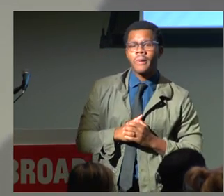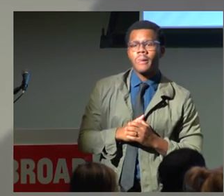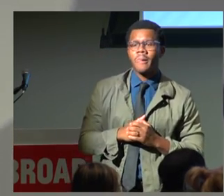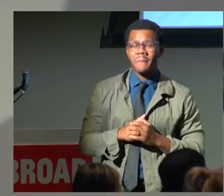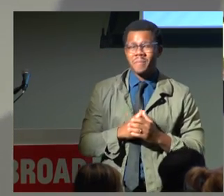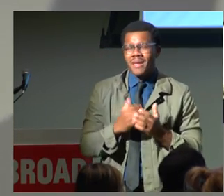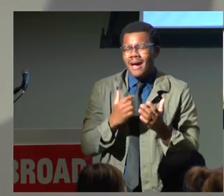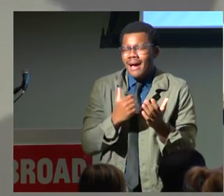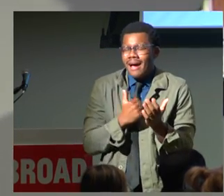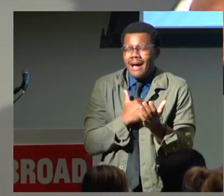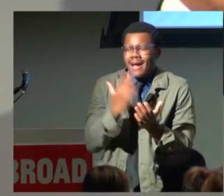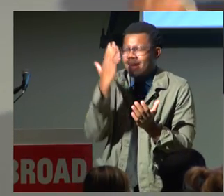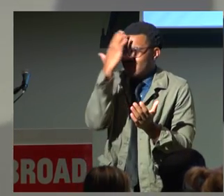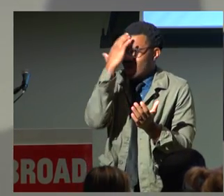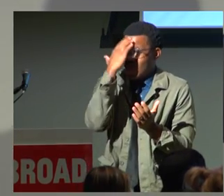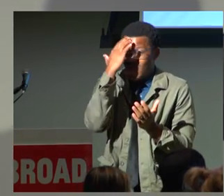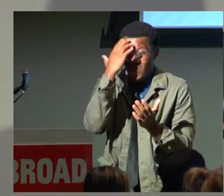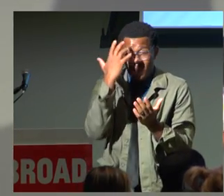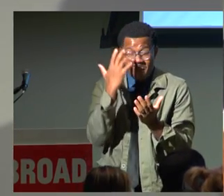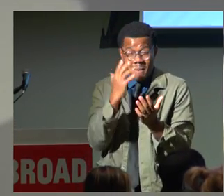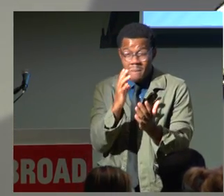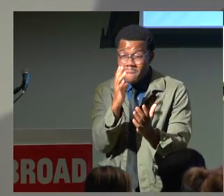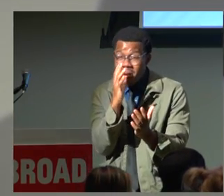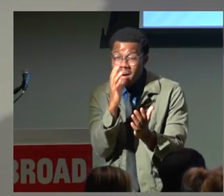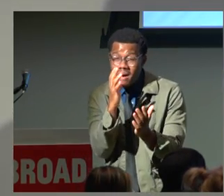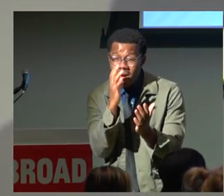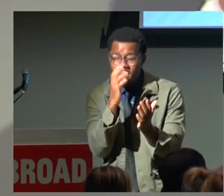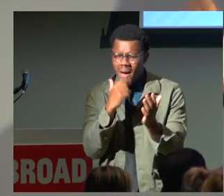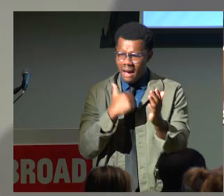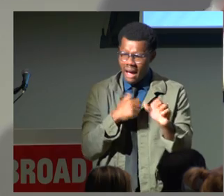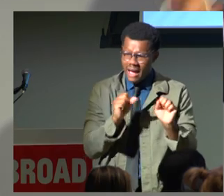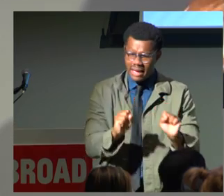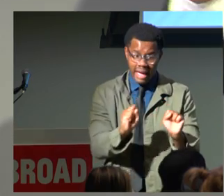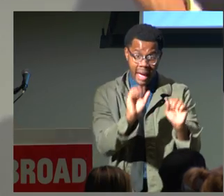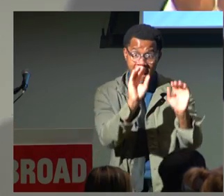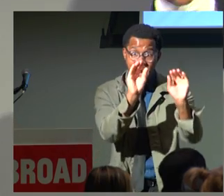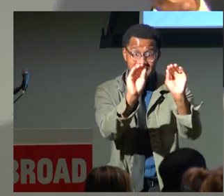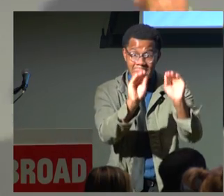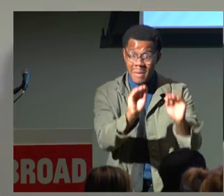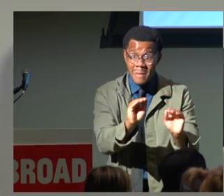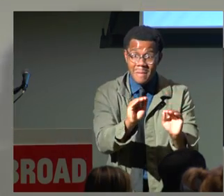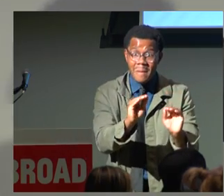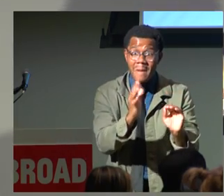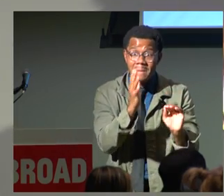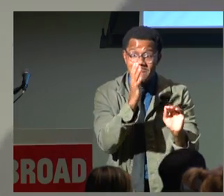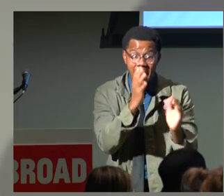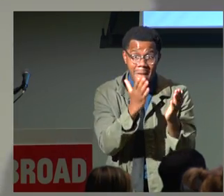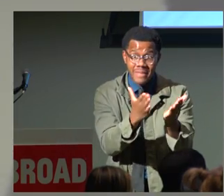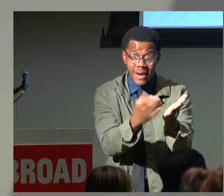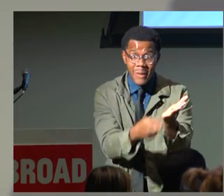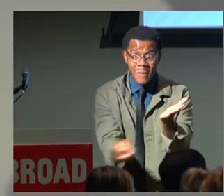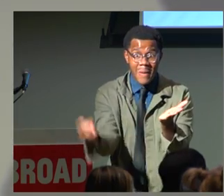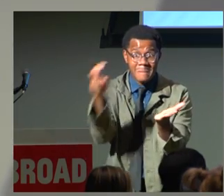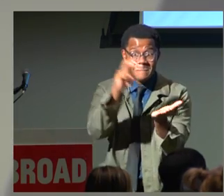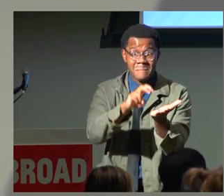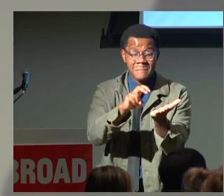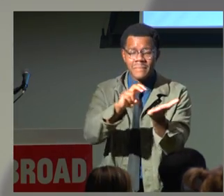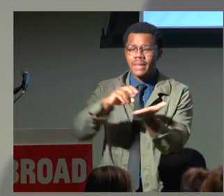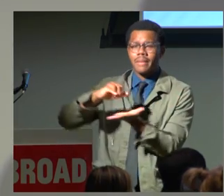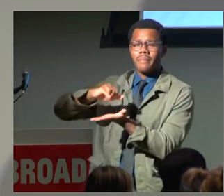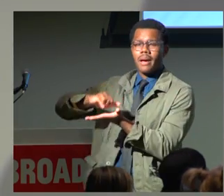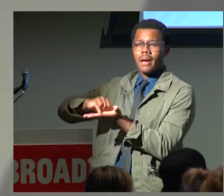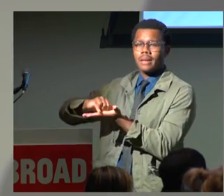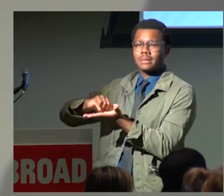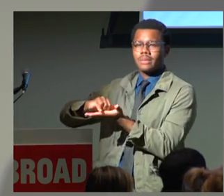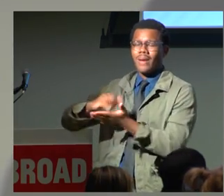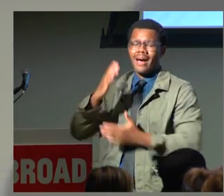such is an impossibility. I am not, in fact, going to resurrect this woman from the surface of anybody's canvas. I